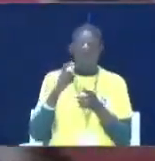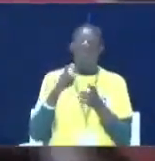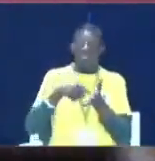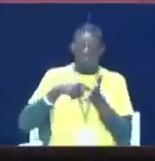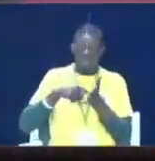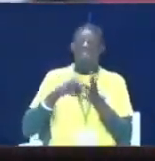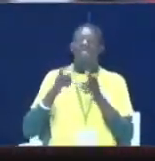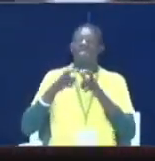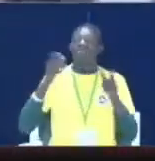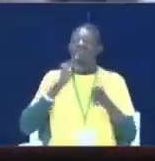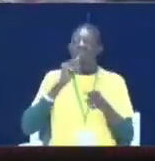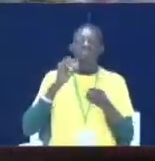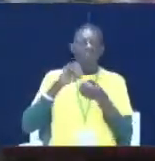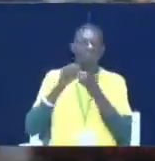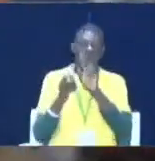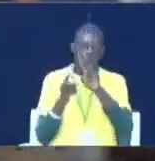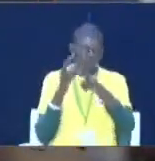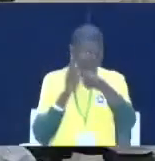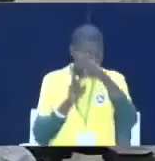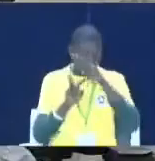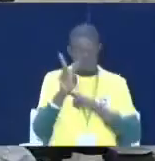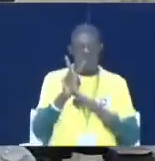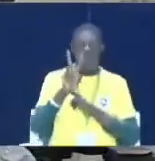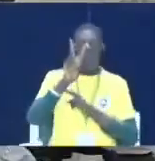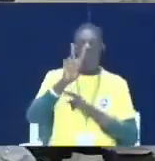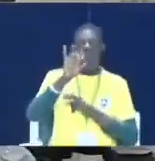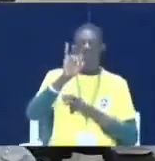the demand for vision. Somebody say vision.